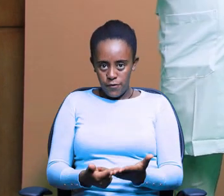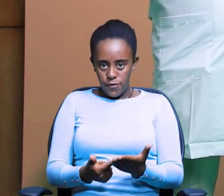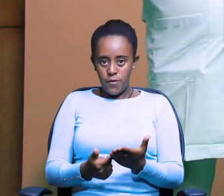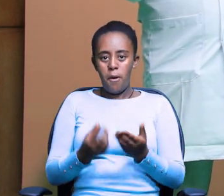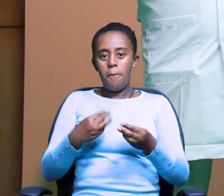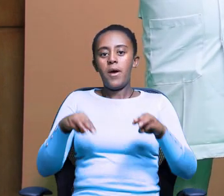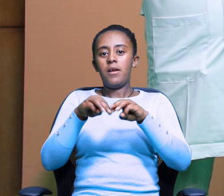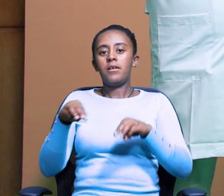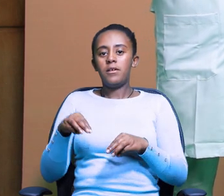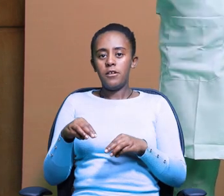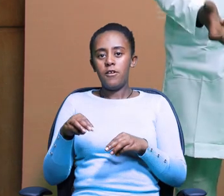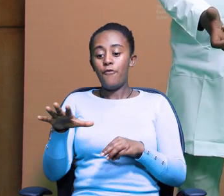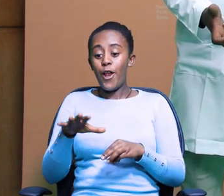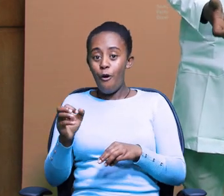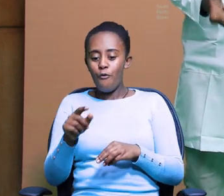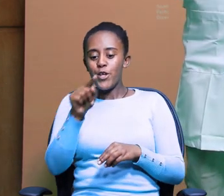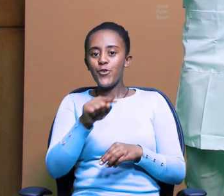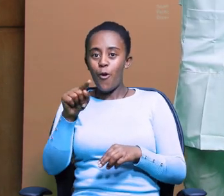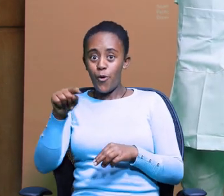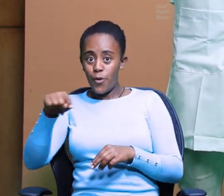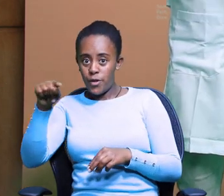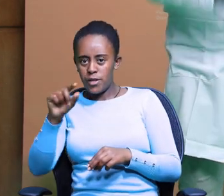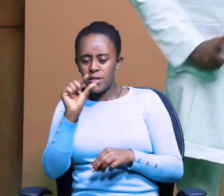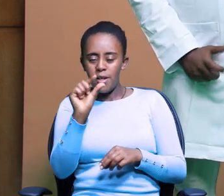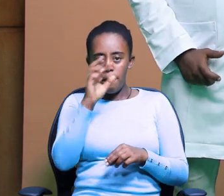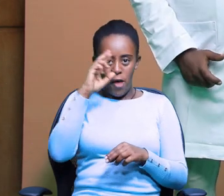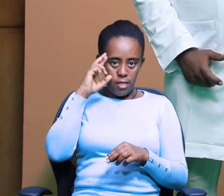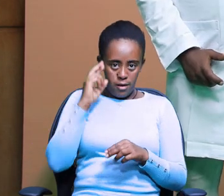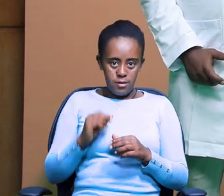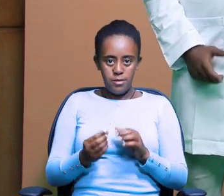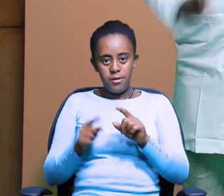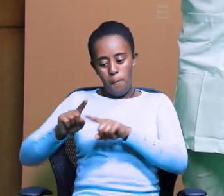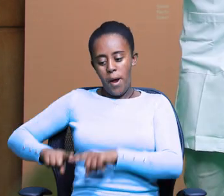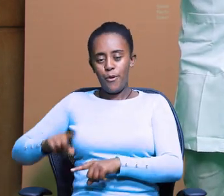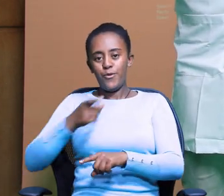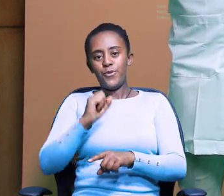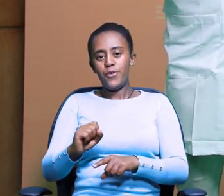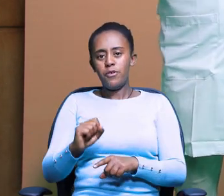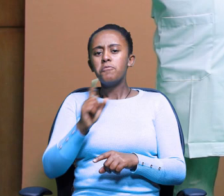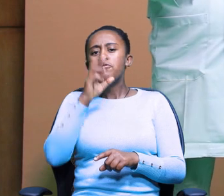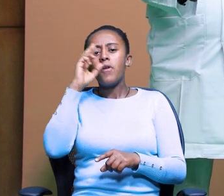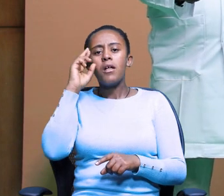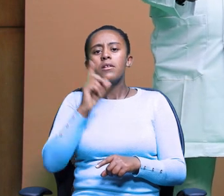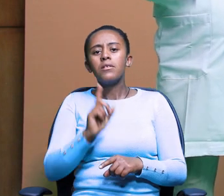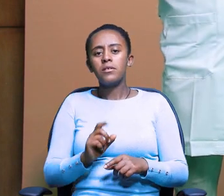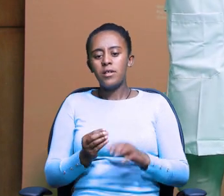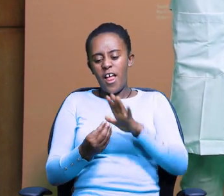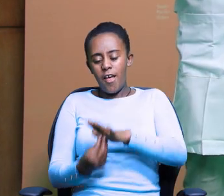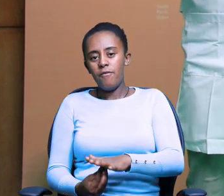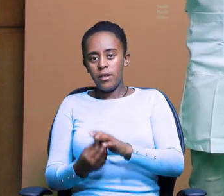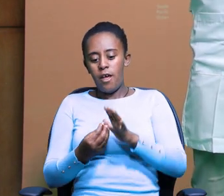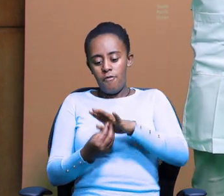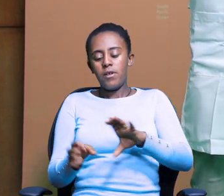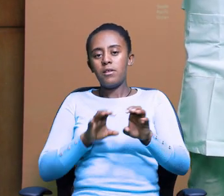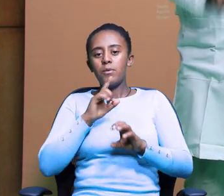Therefore, magnetic field strength of solenoid is depend on some factor. Can you tell me this factor that